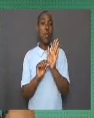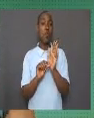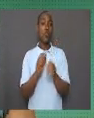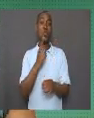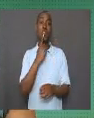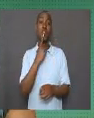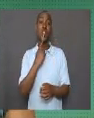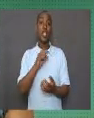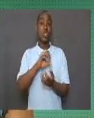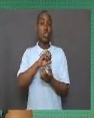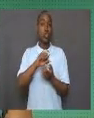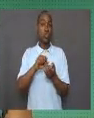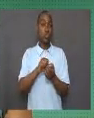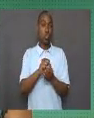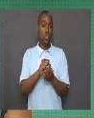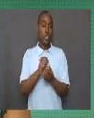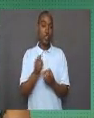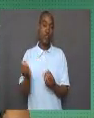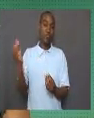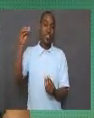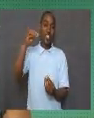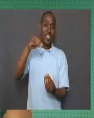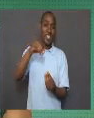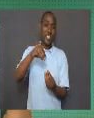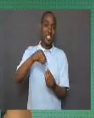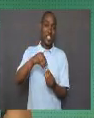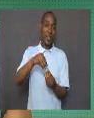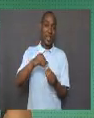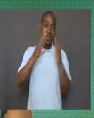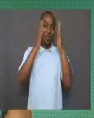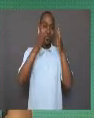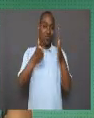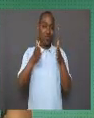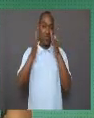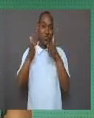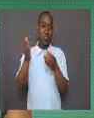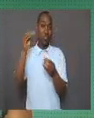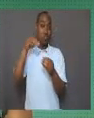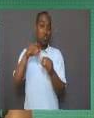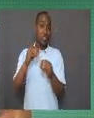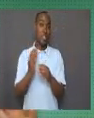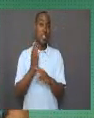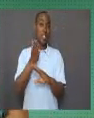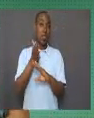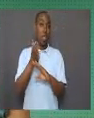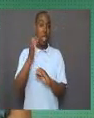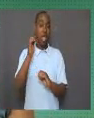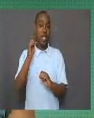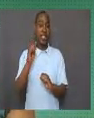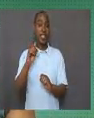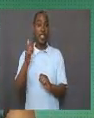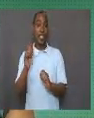starch solution is added to the spotting tile and compared with a